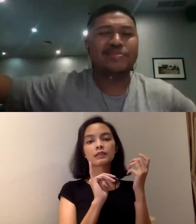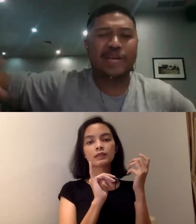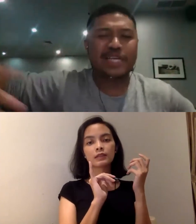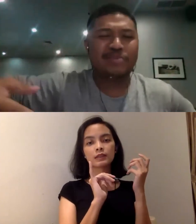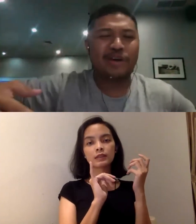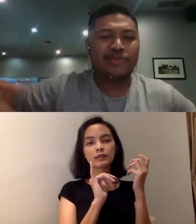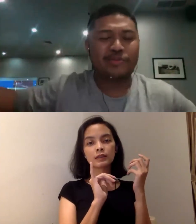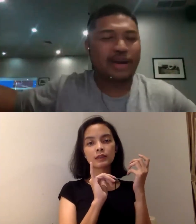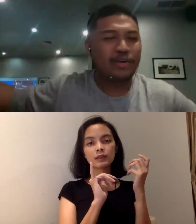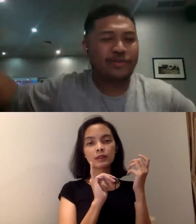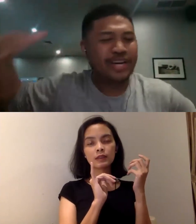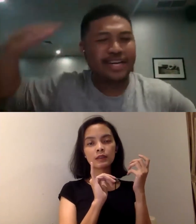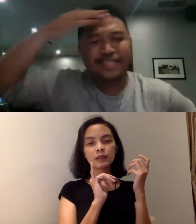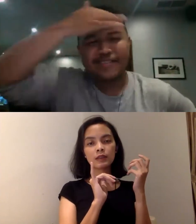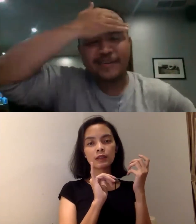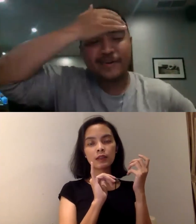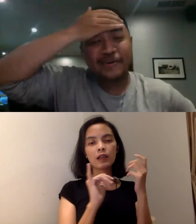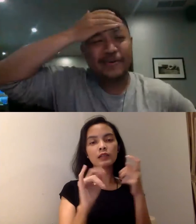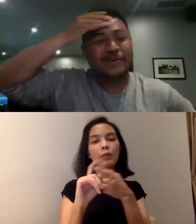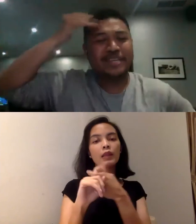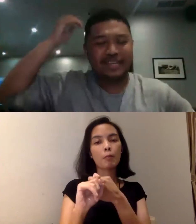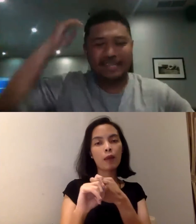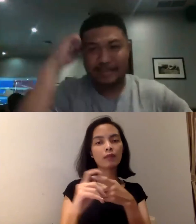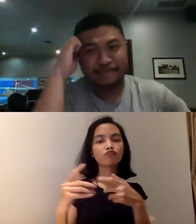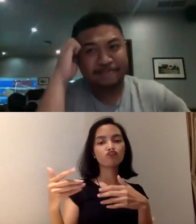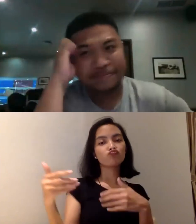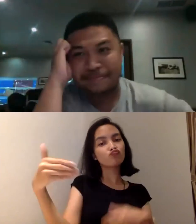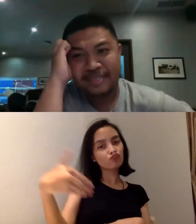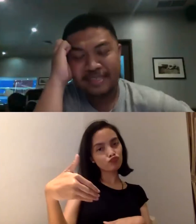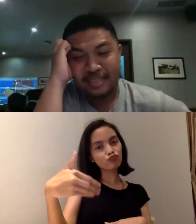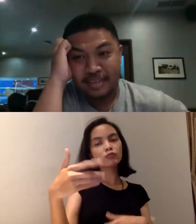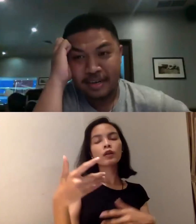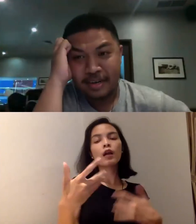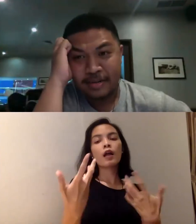little embrace by our friends, you know, or like